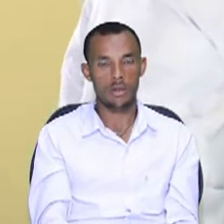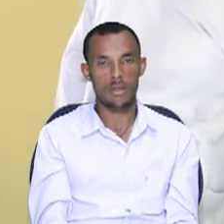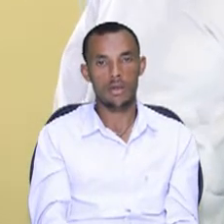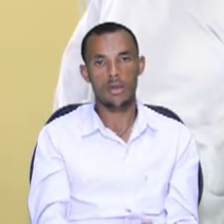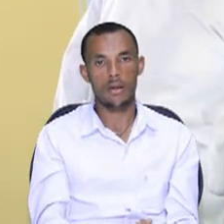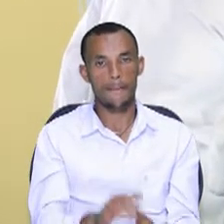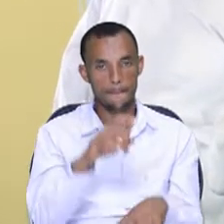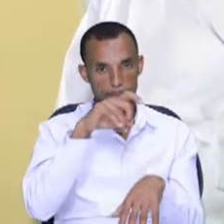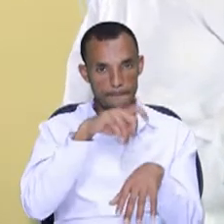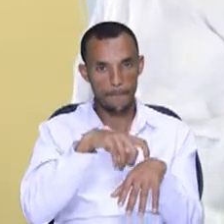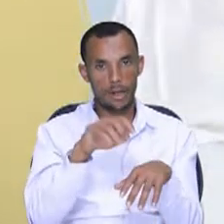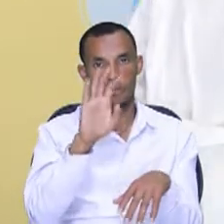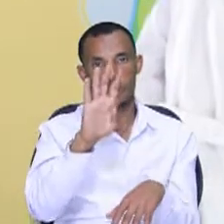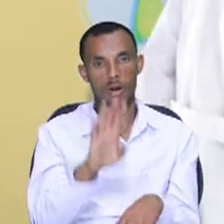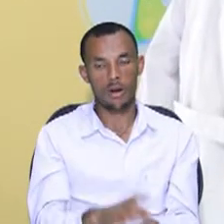Period 4,